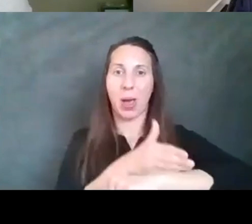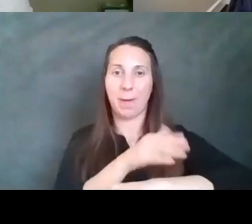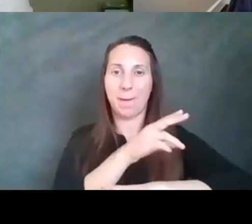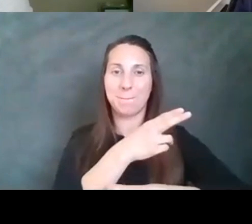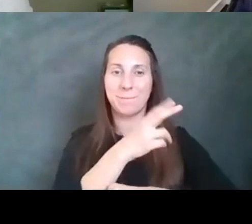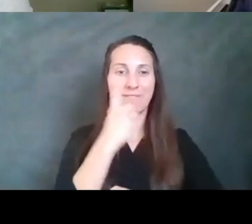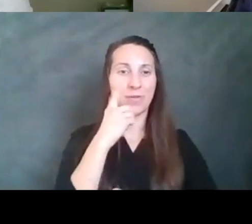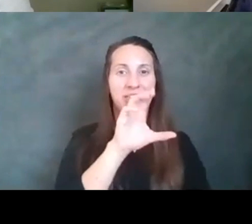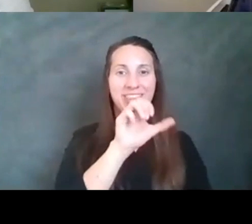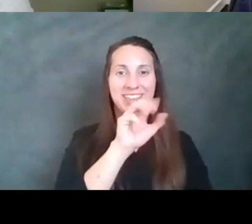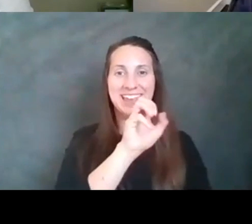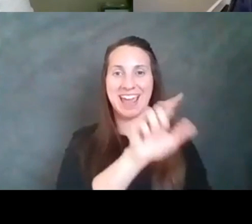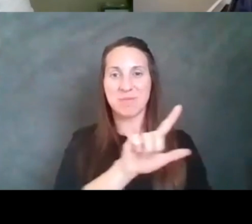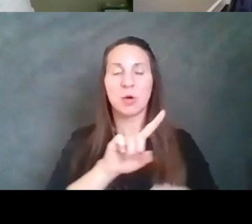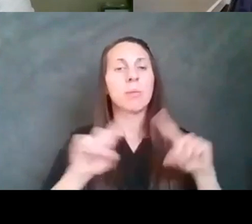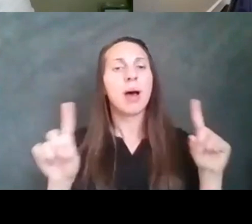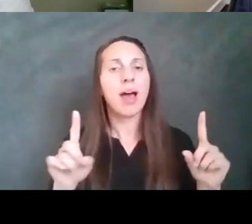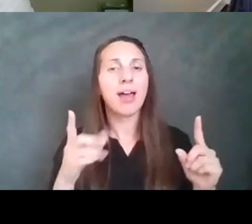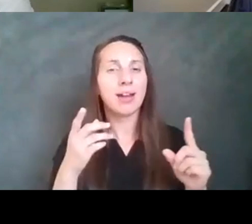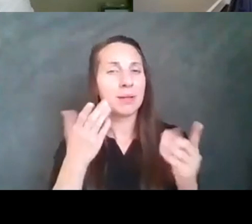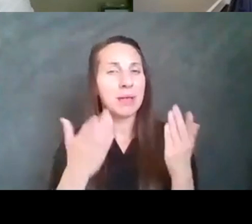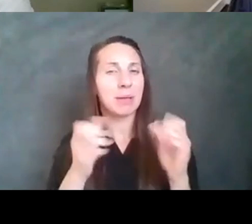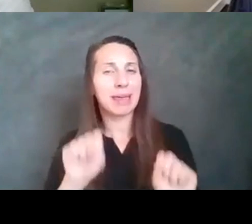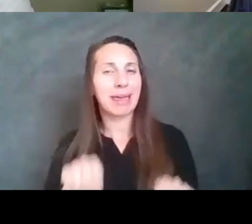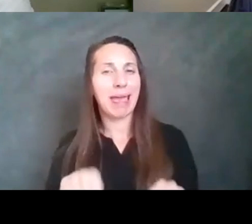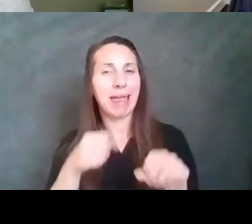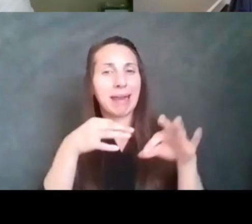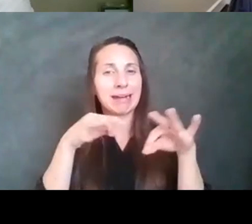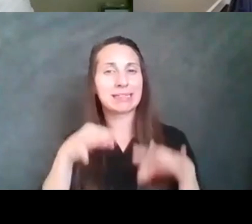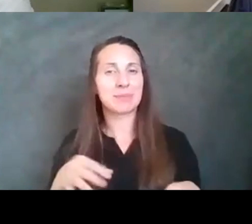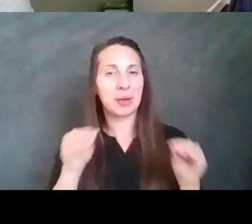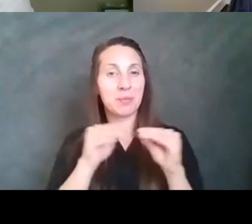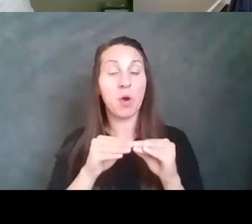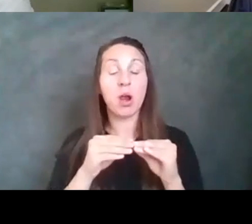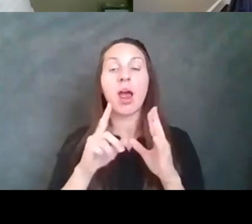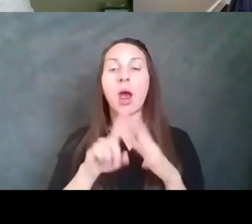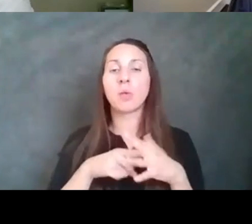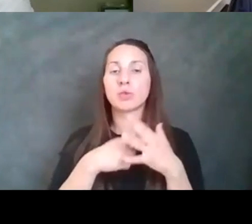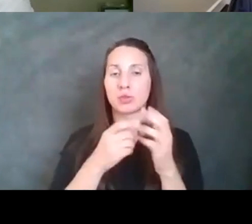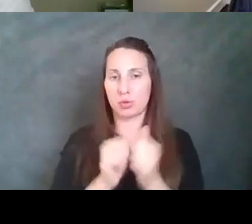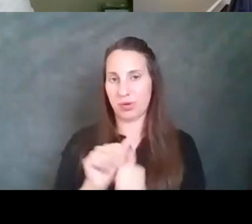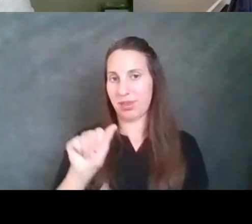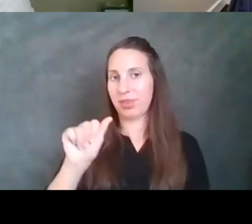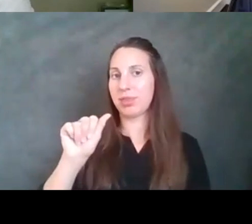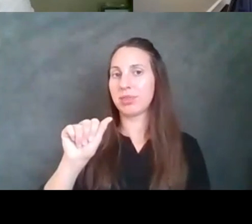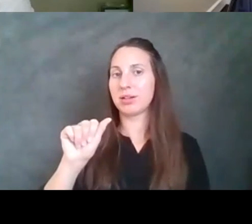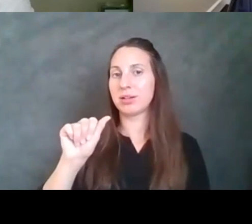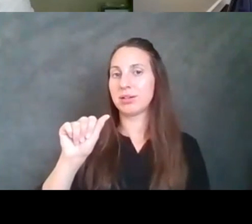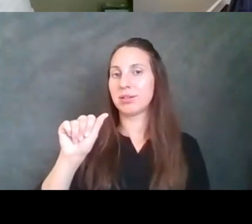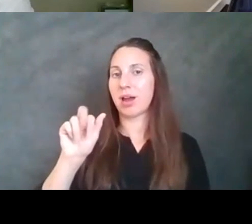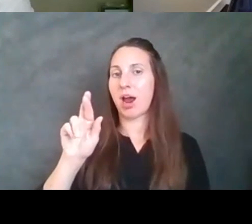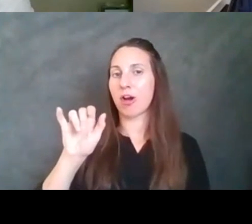detailed statement. And I'll start with Ariella, because Title I was your part of this